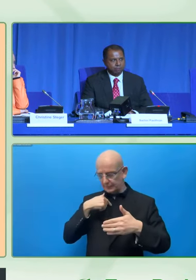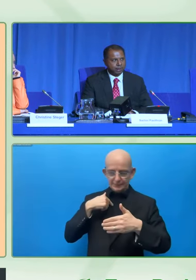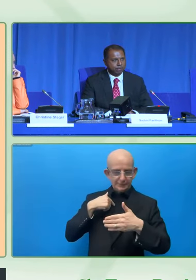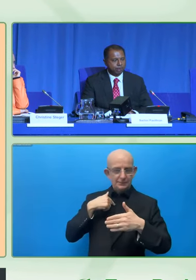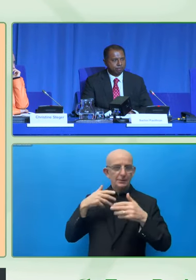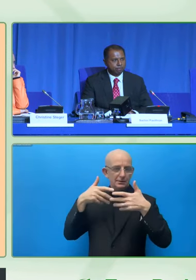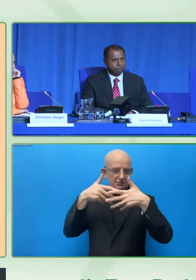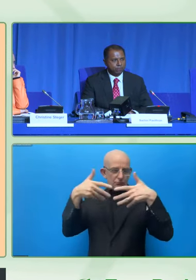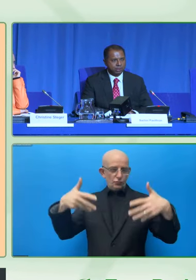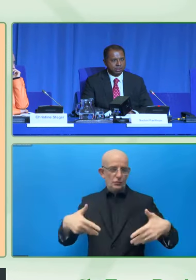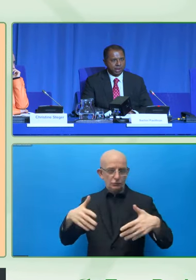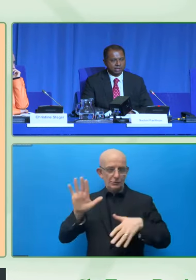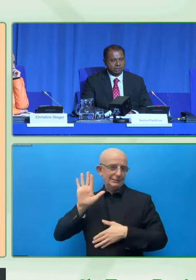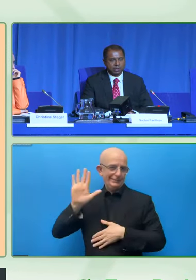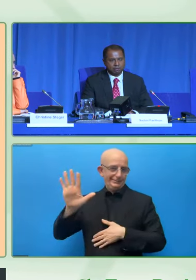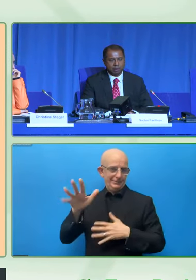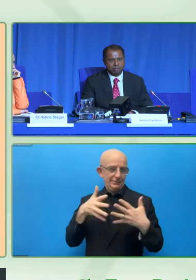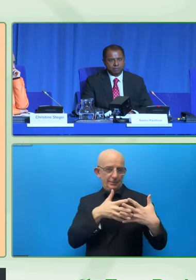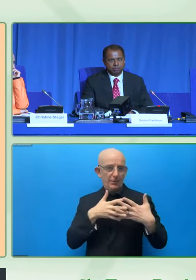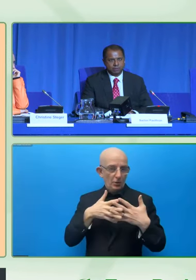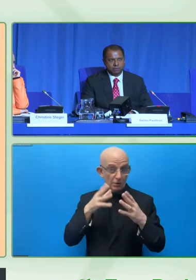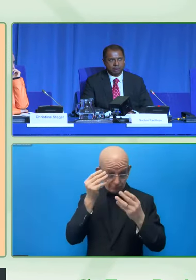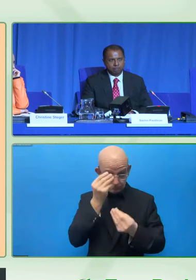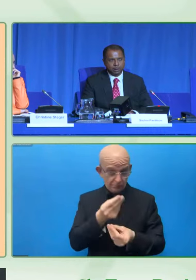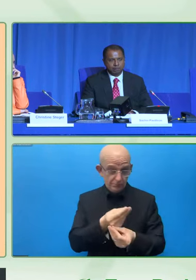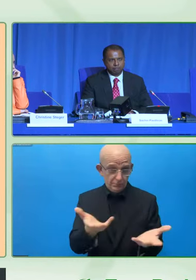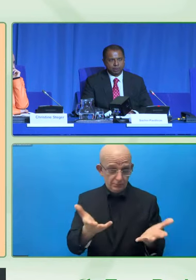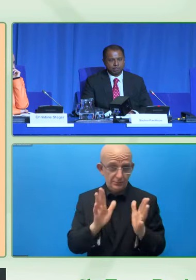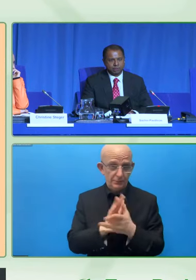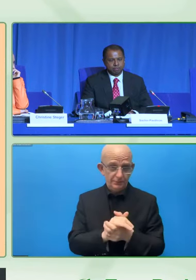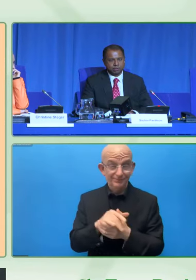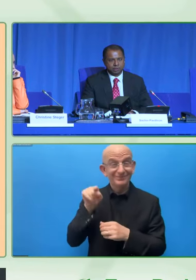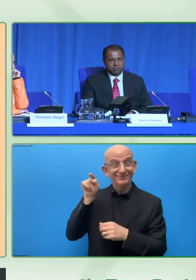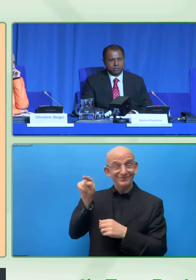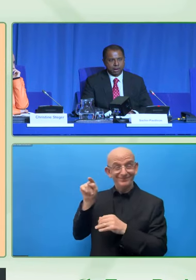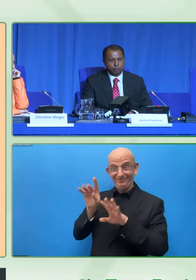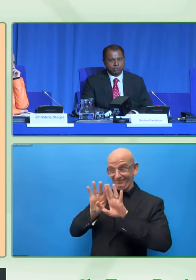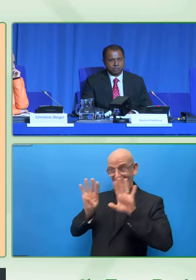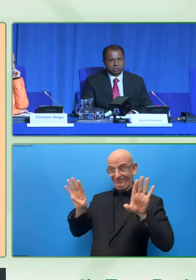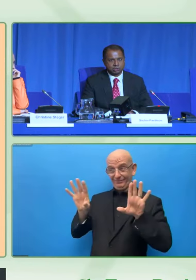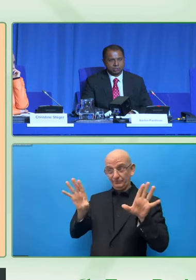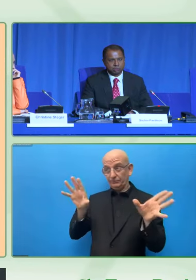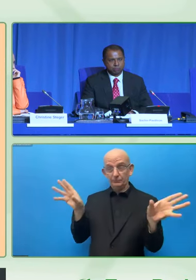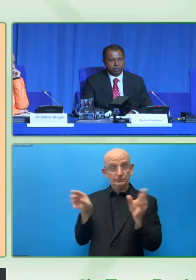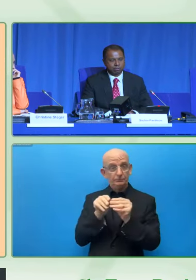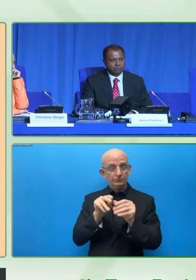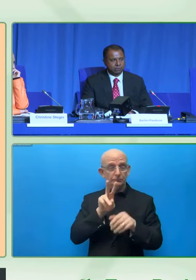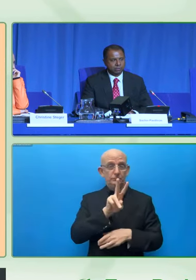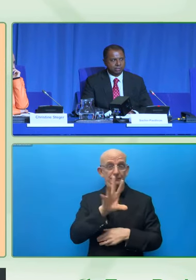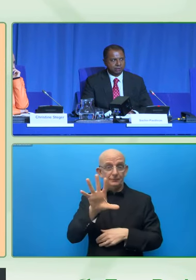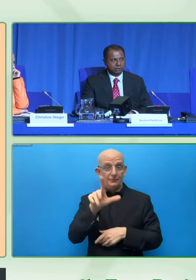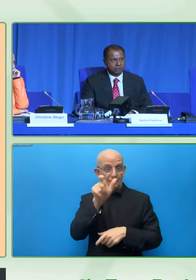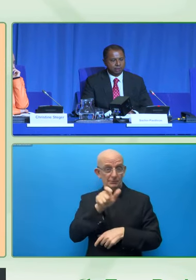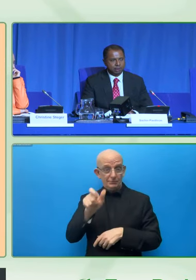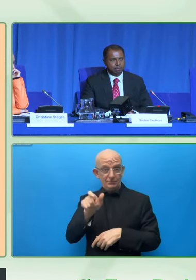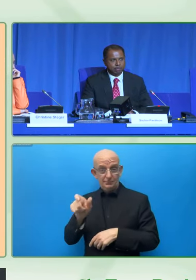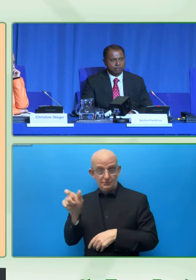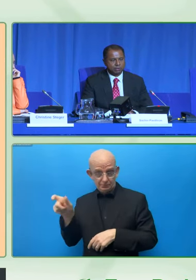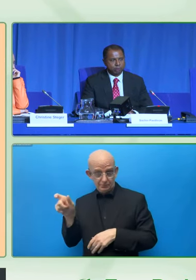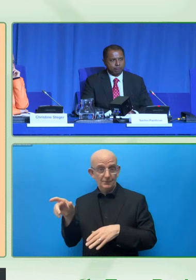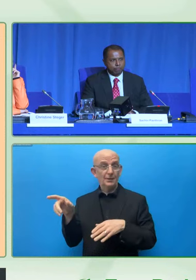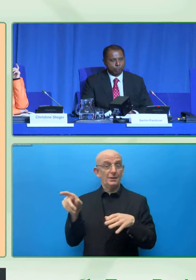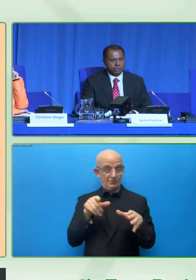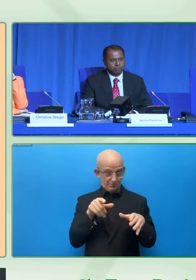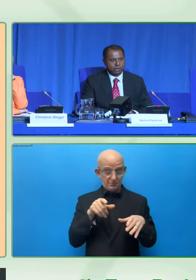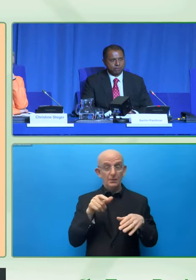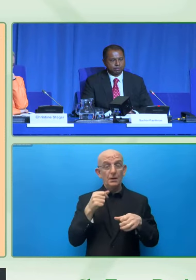the 25-member board has a lot of influence, primarily because how it's structured. So we have 13 members